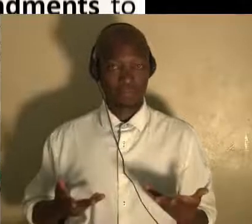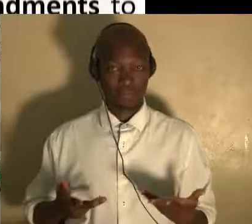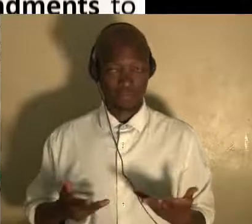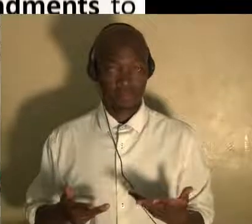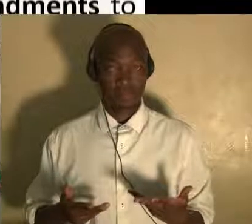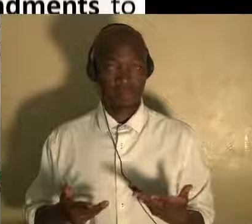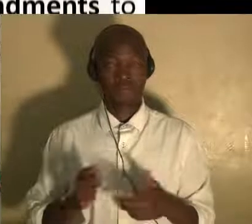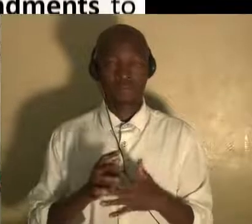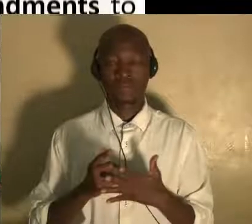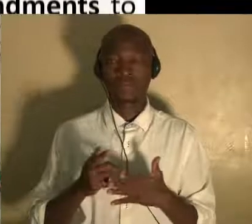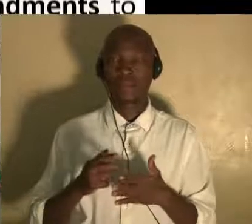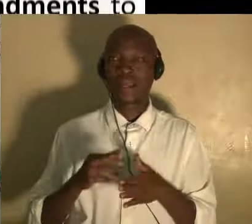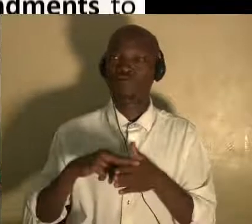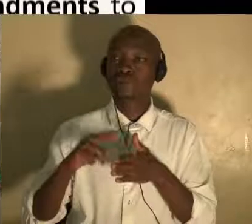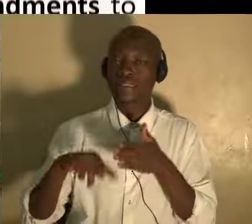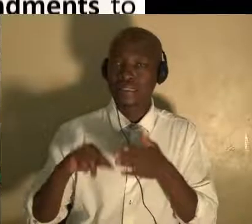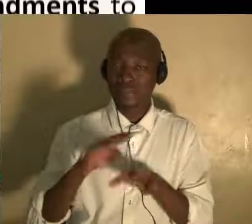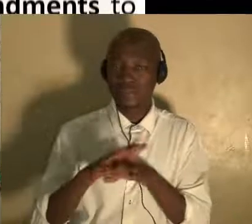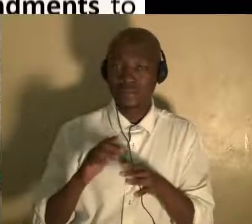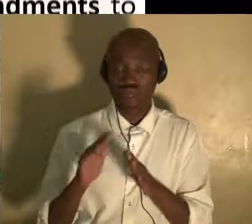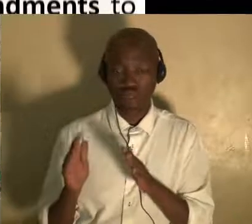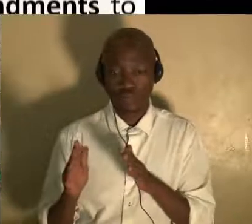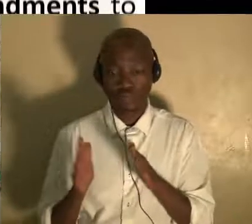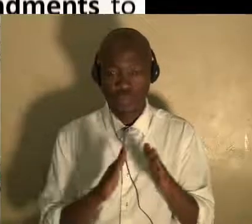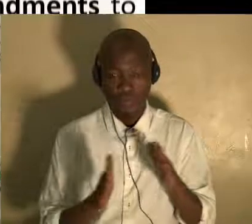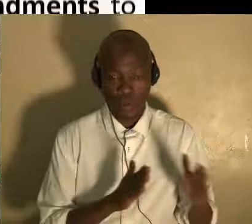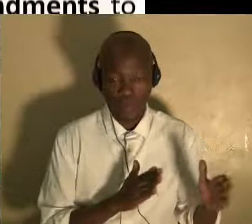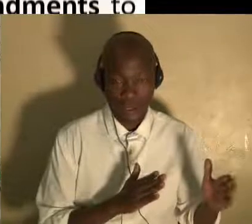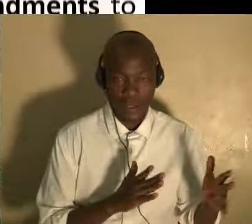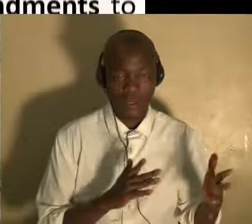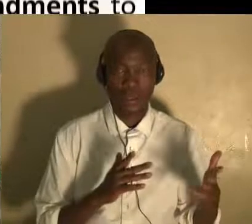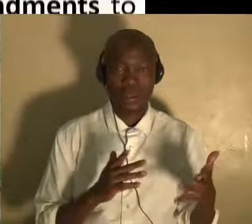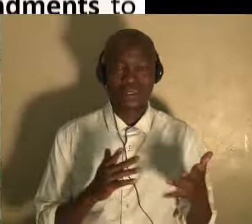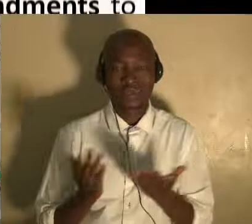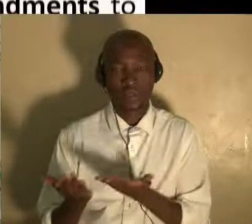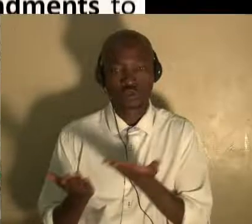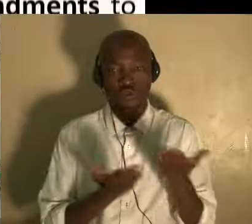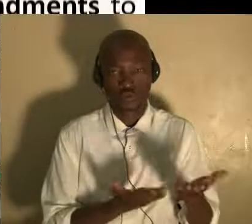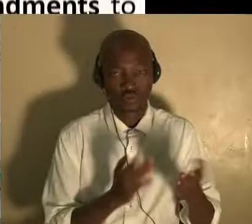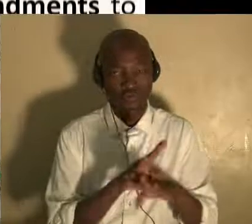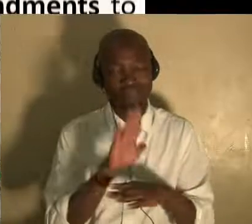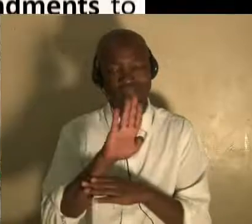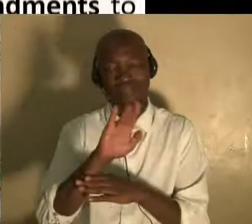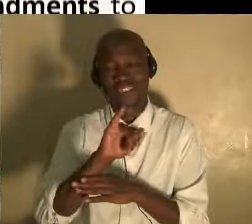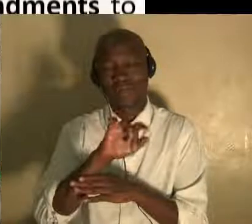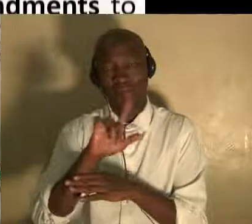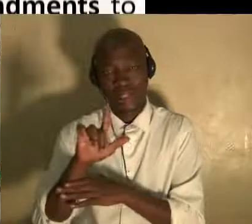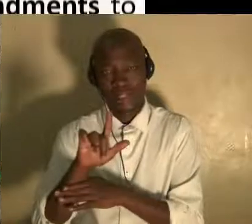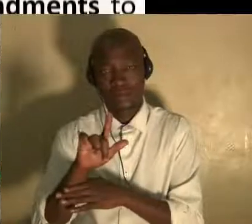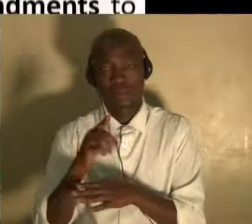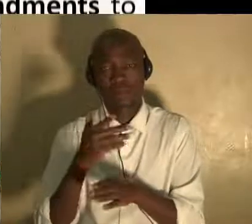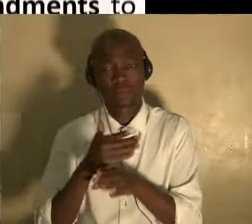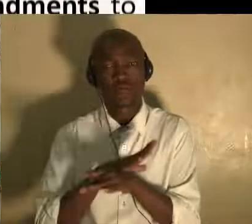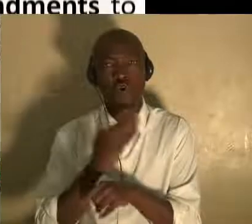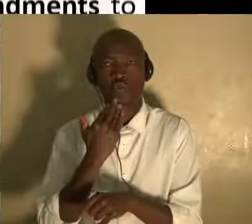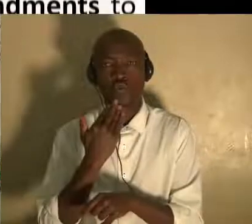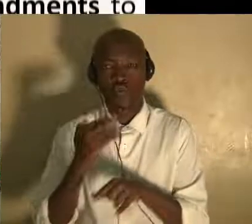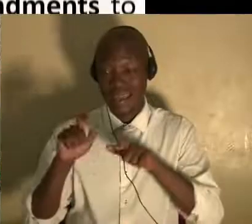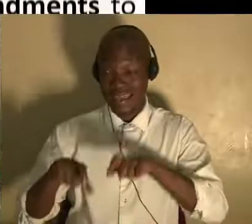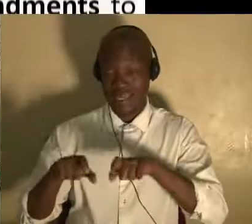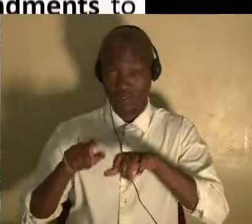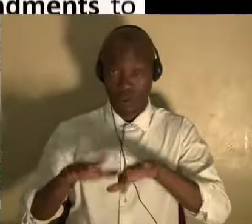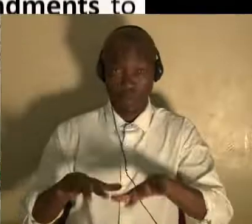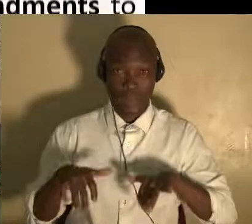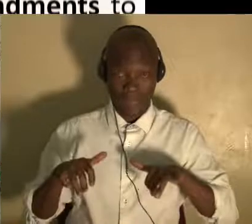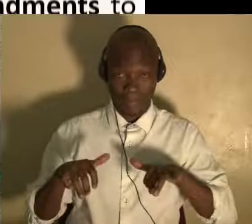resulted in preparing and introducing the bill before the parliament to amend the legislation to produce